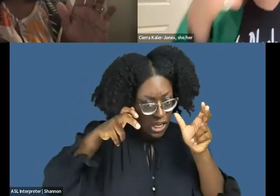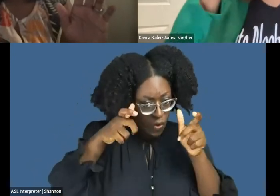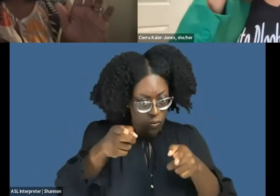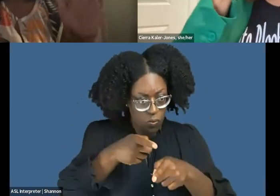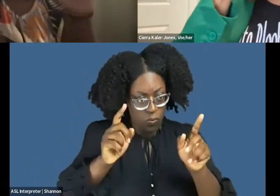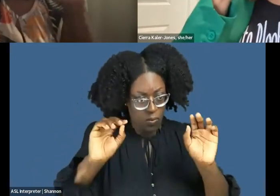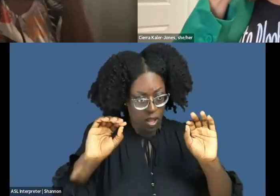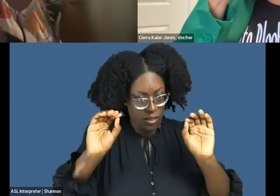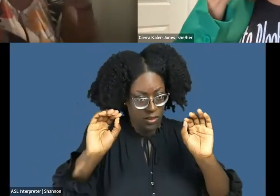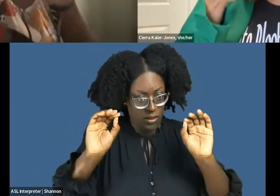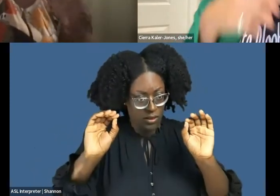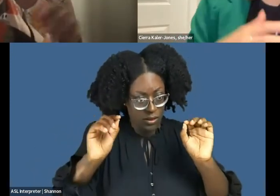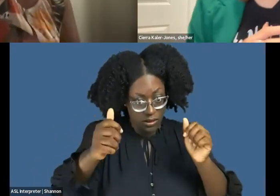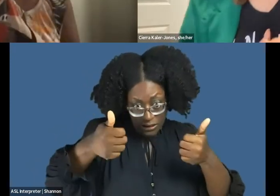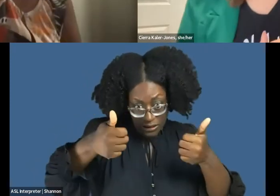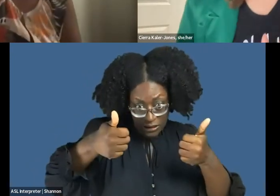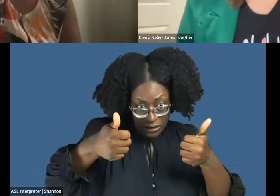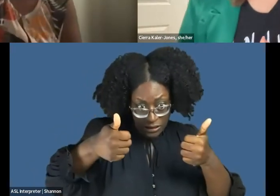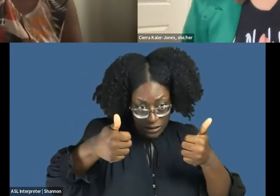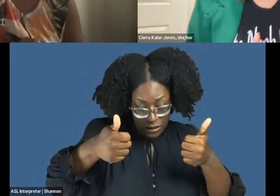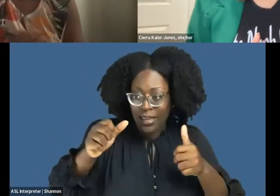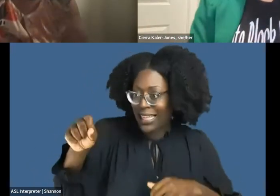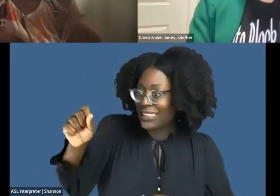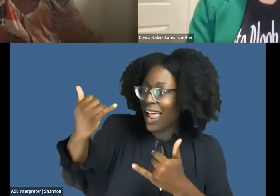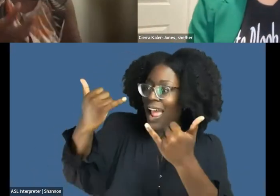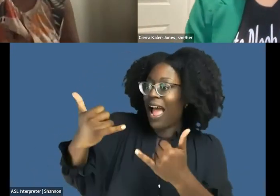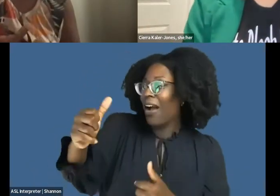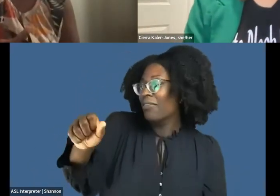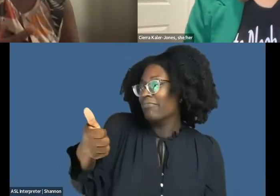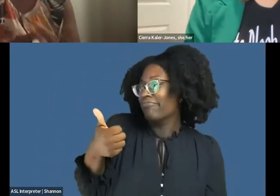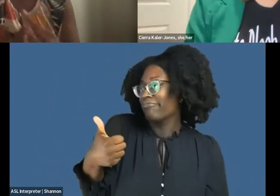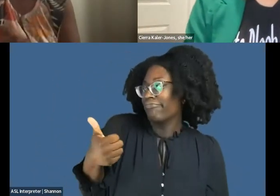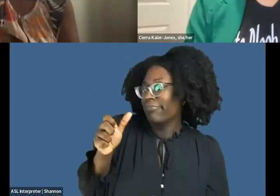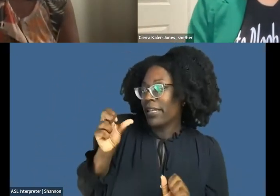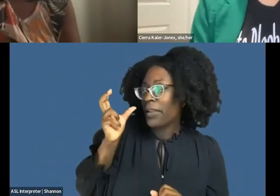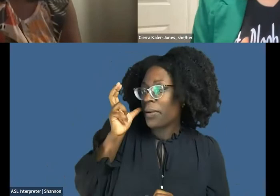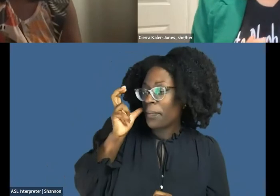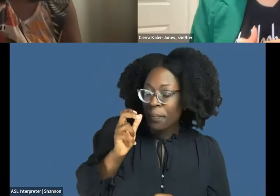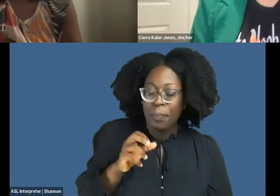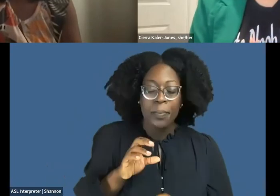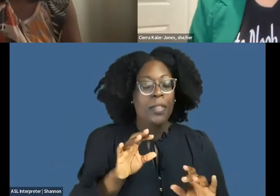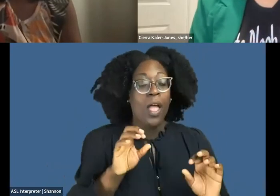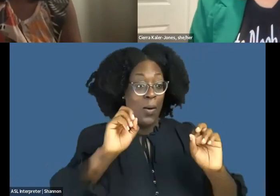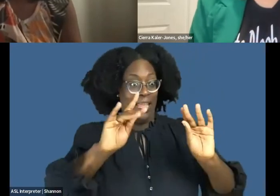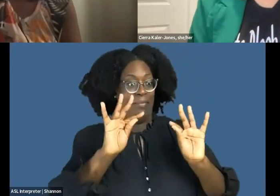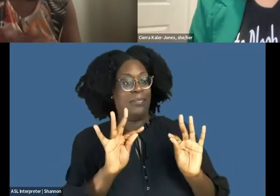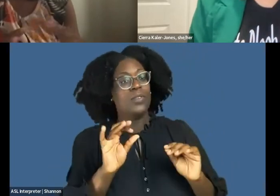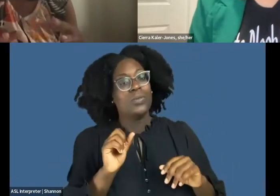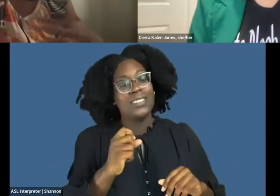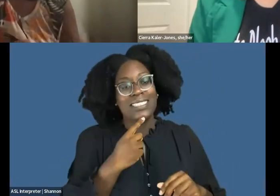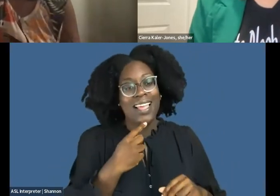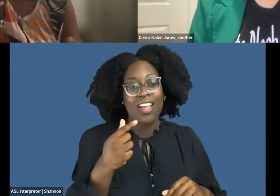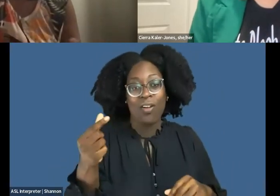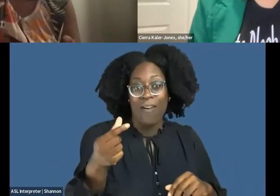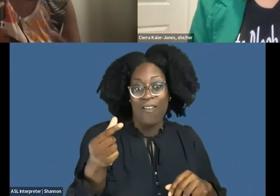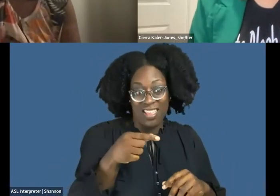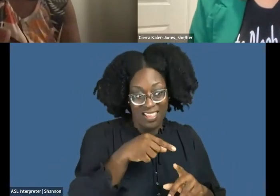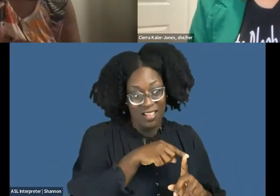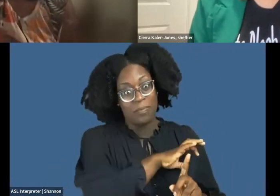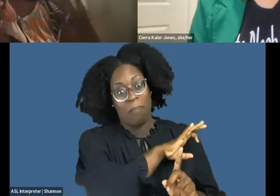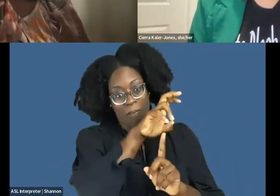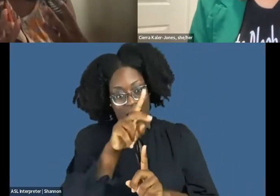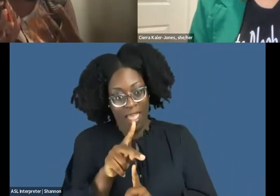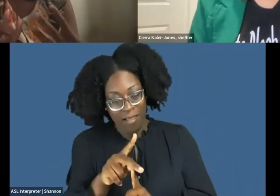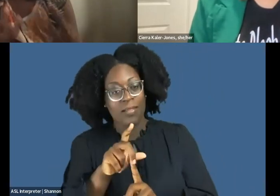Oh, I can hear you okay. Now. I can hear you. Okay, perfect. So she says that Marcus Garvey comes back and the police are ready to arrest